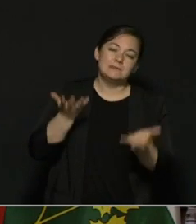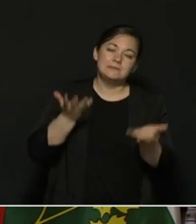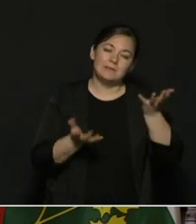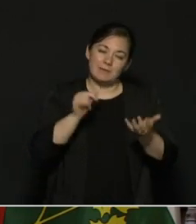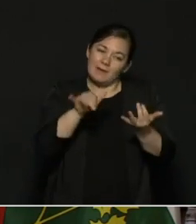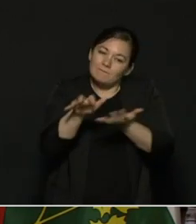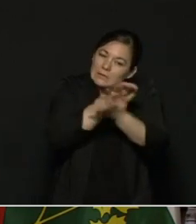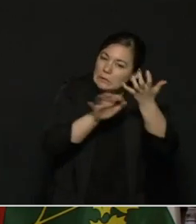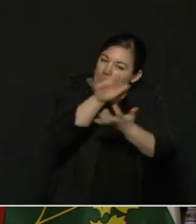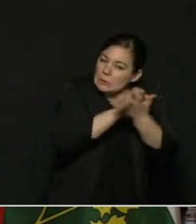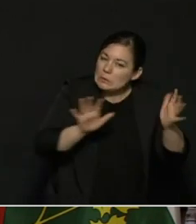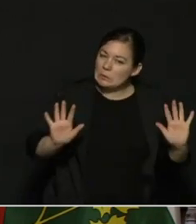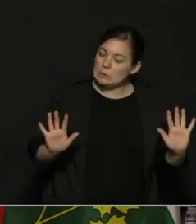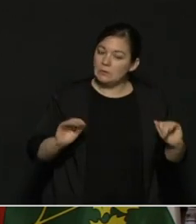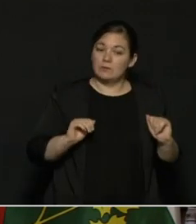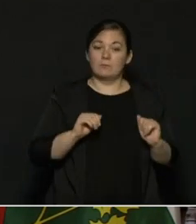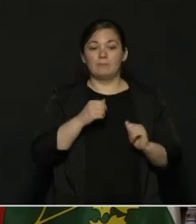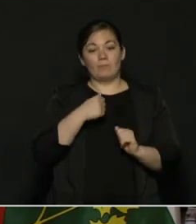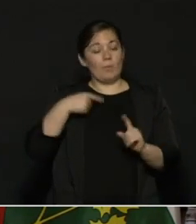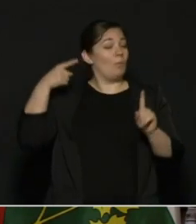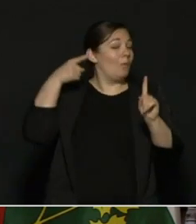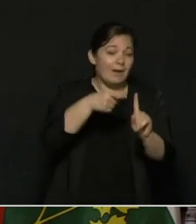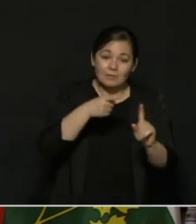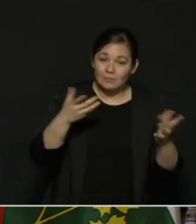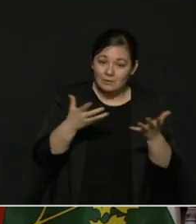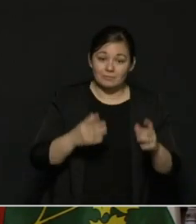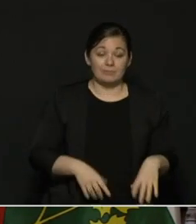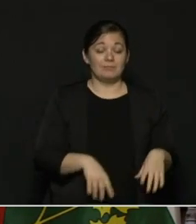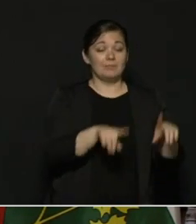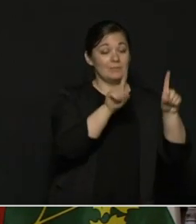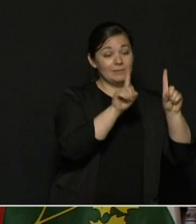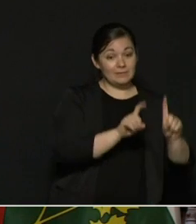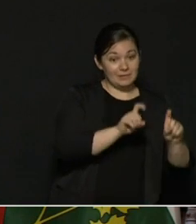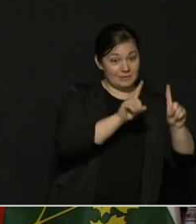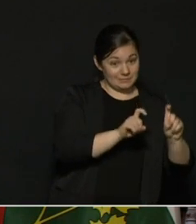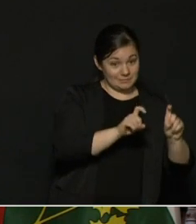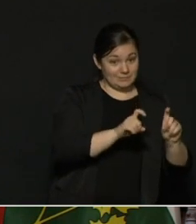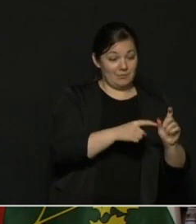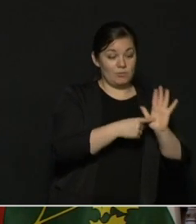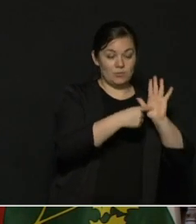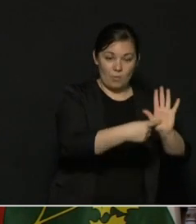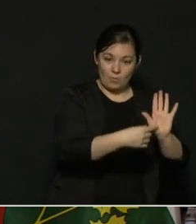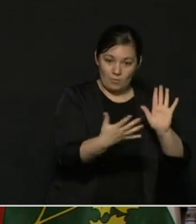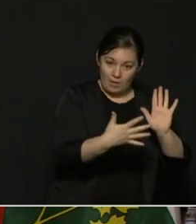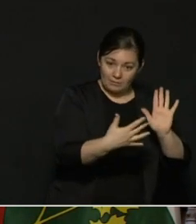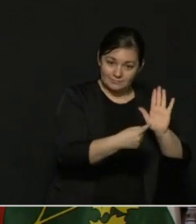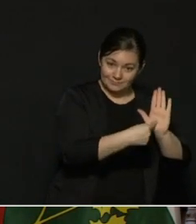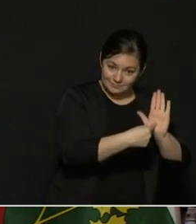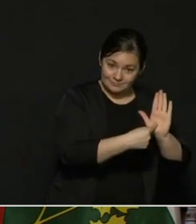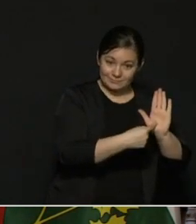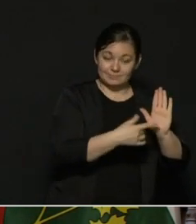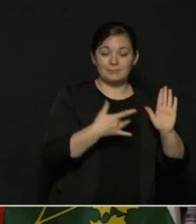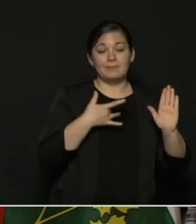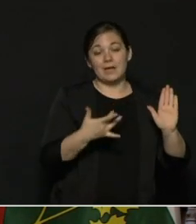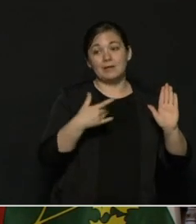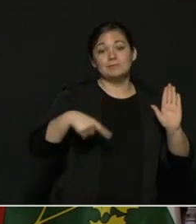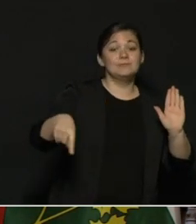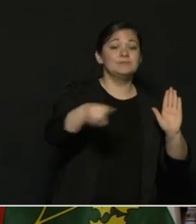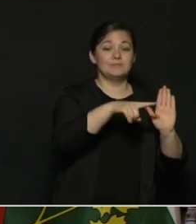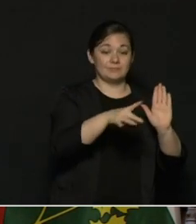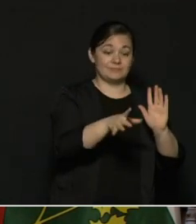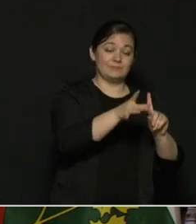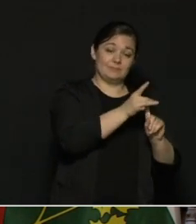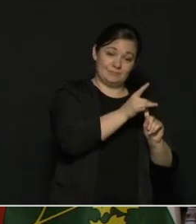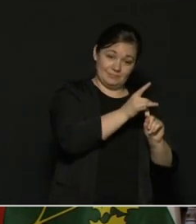but we're just saying, what does the test tell you and what does the test doesn't tell you? Most of the time we say when people have it, it's usually our best sense of when they're